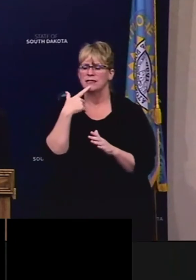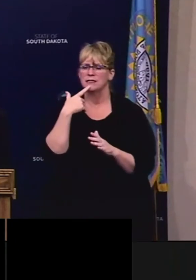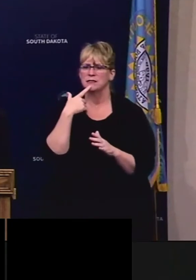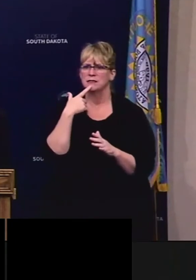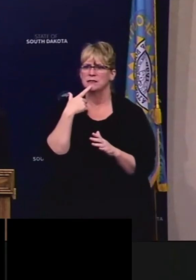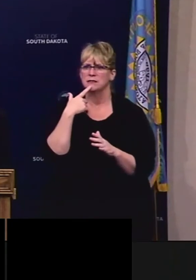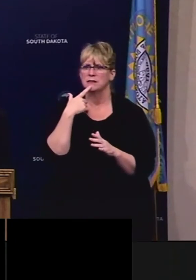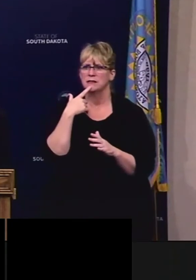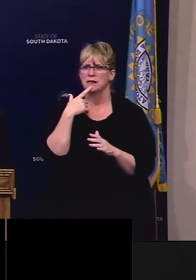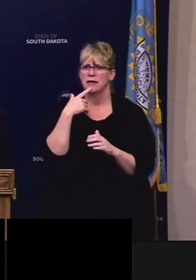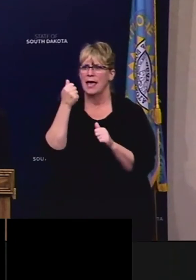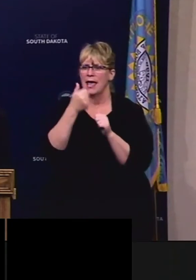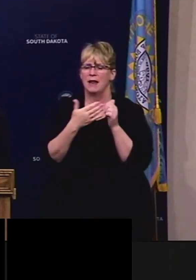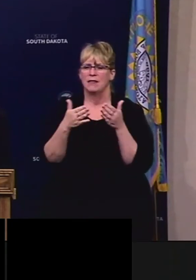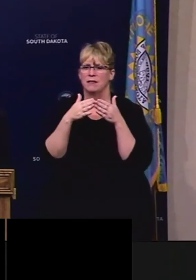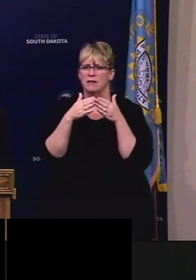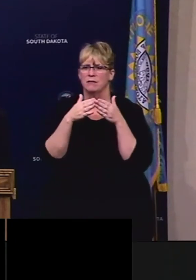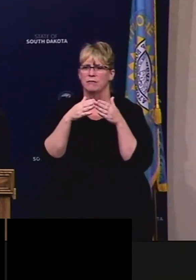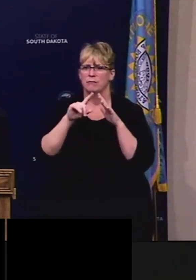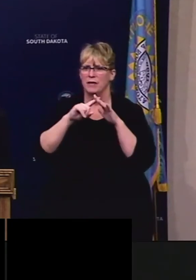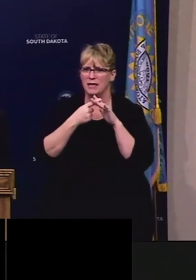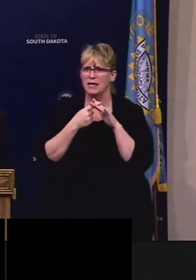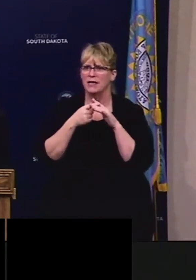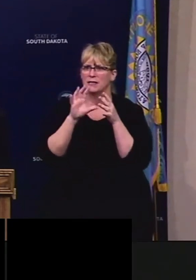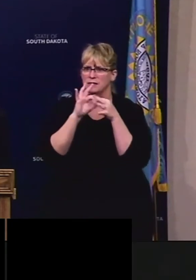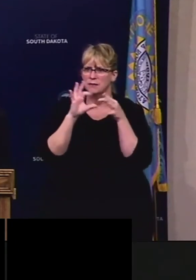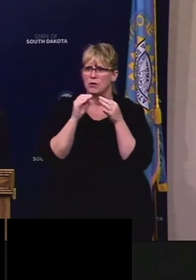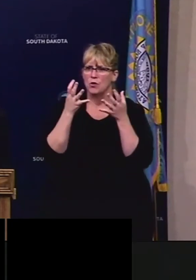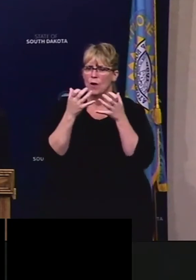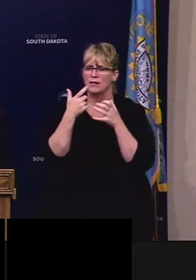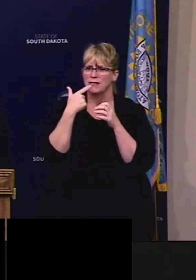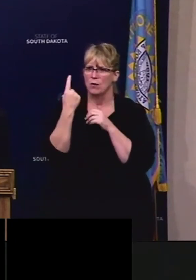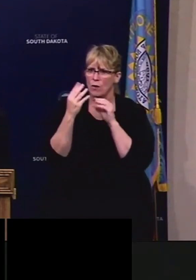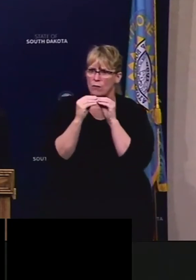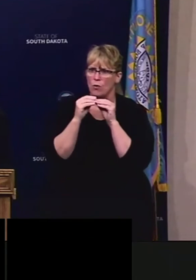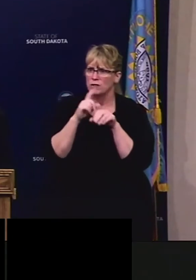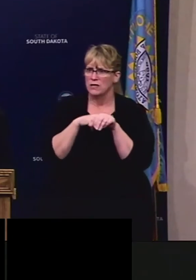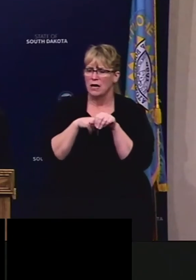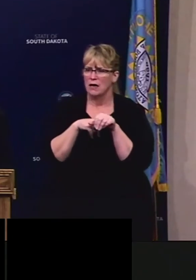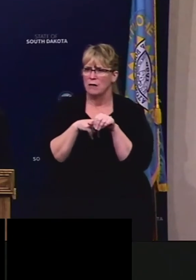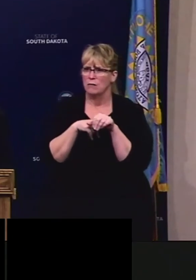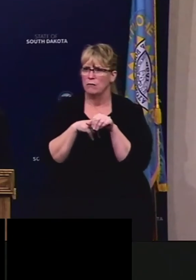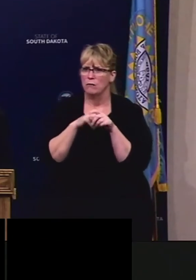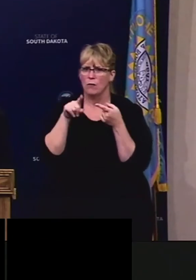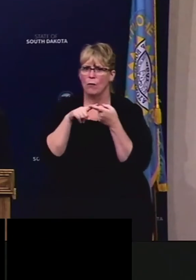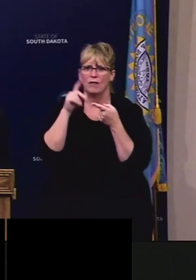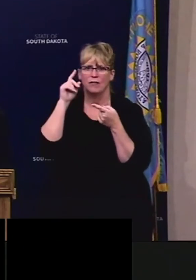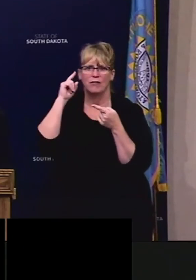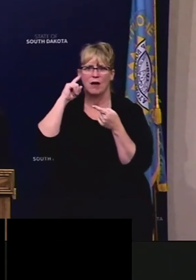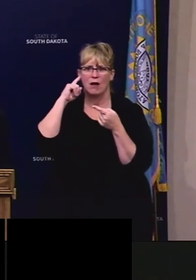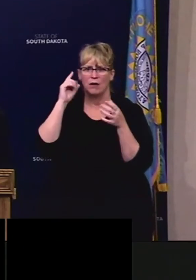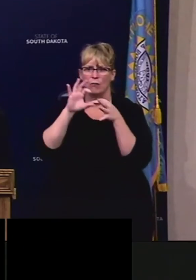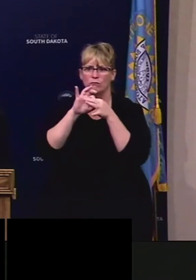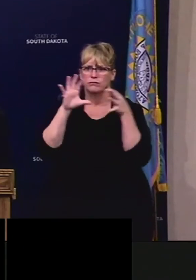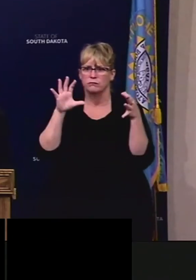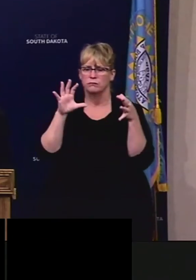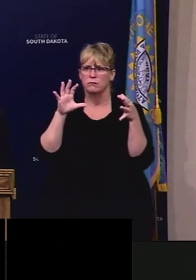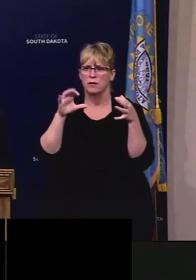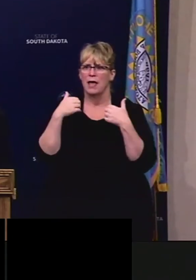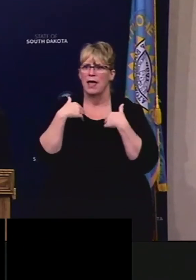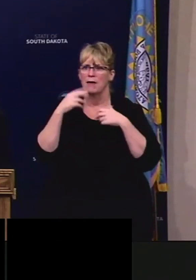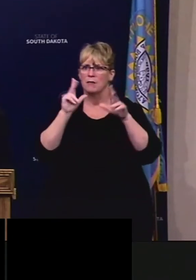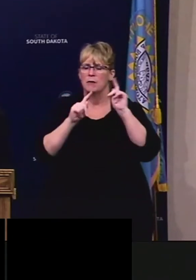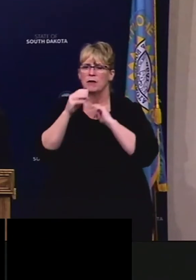may have gotten cut out during the audio glitch that you want to just cover one more time to make sure that the folks at home have